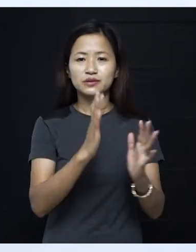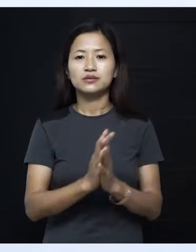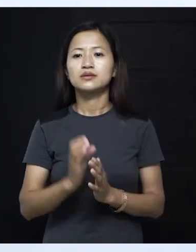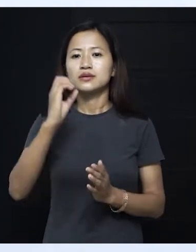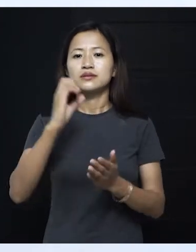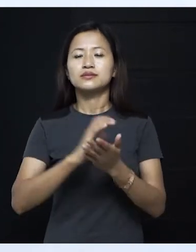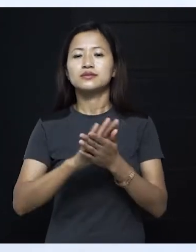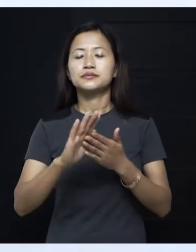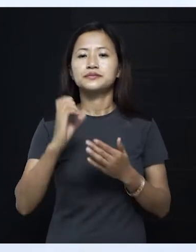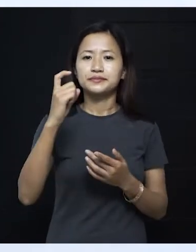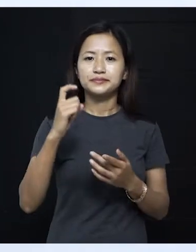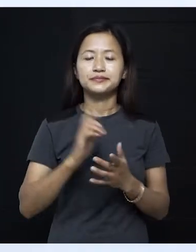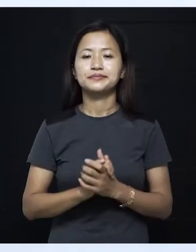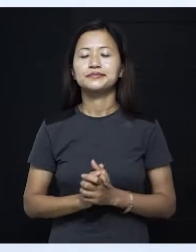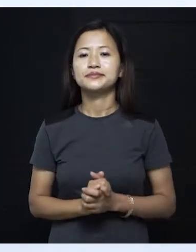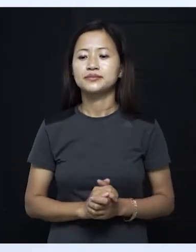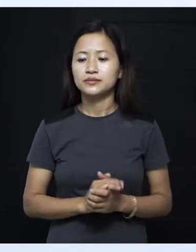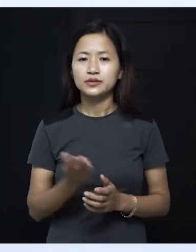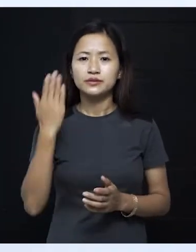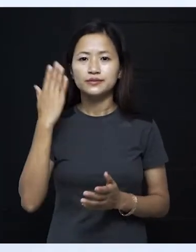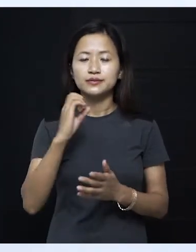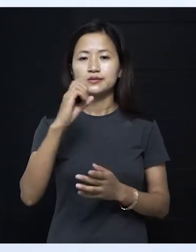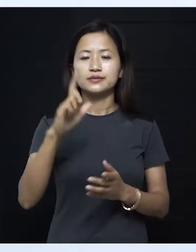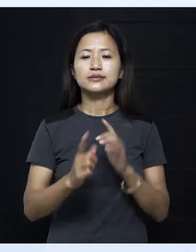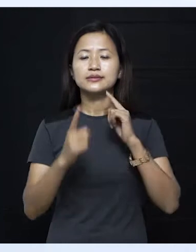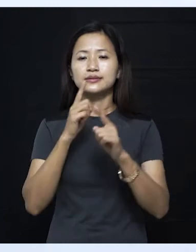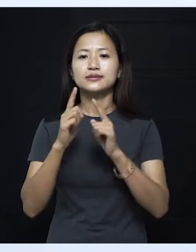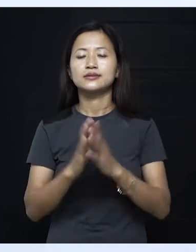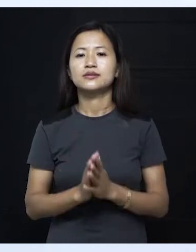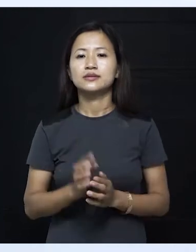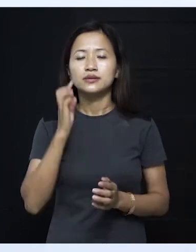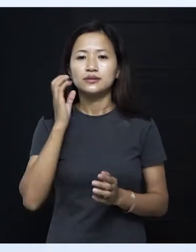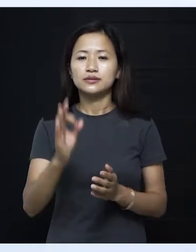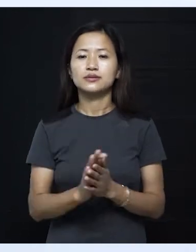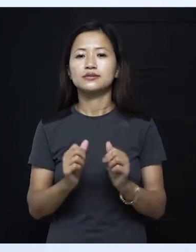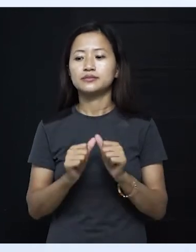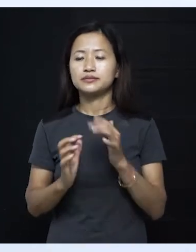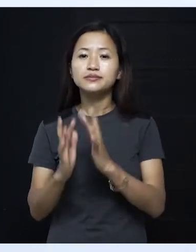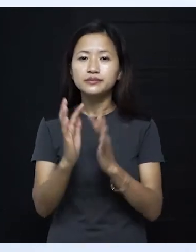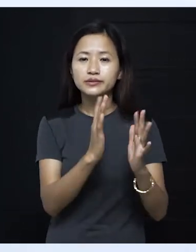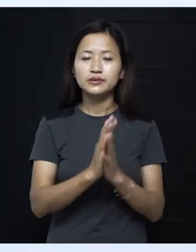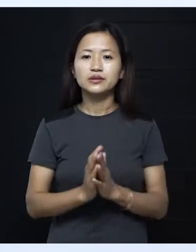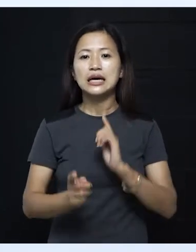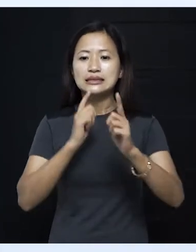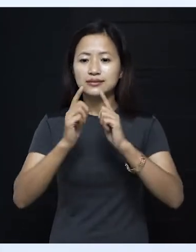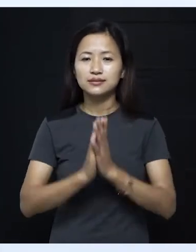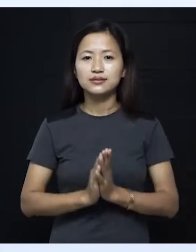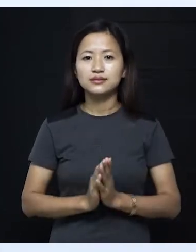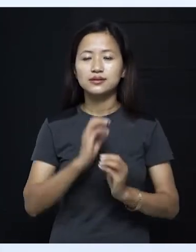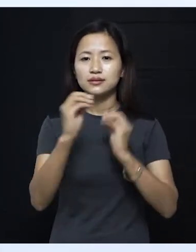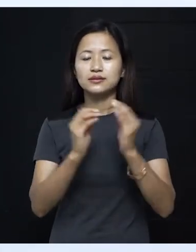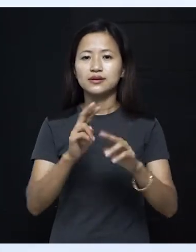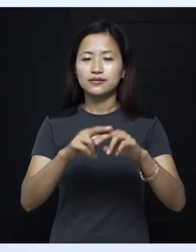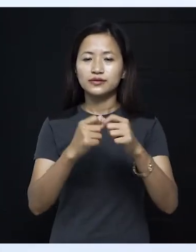your chapter 7, isn't it? And in the previous class, we have discussed about the importance of agriculture. We have also discussed about